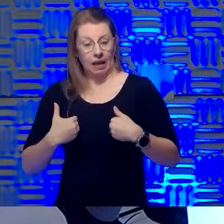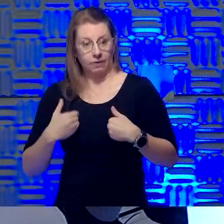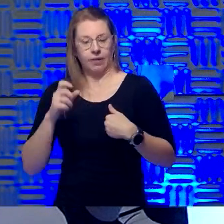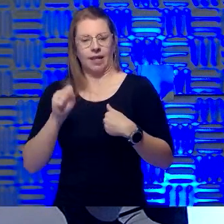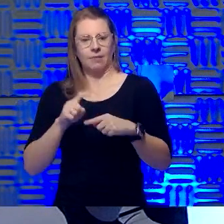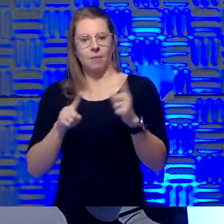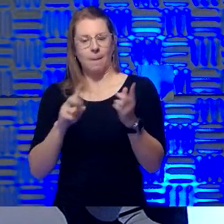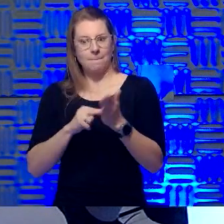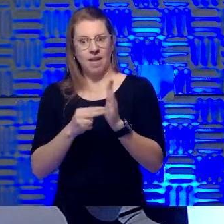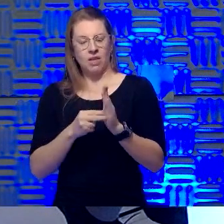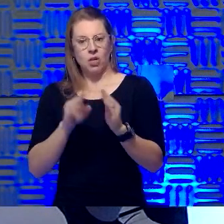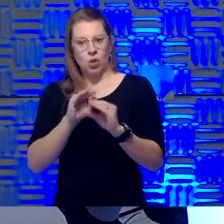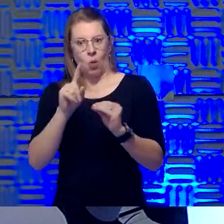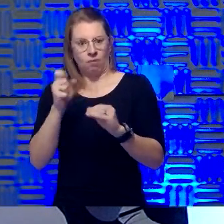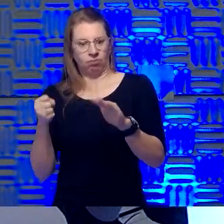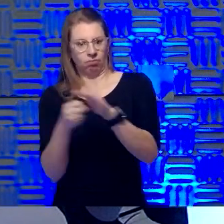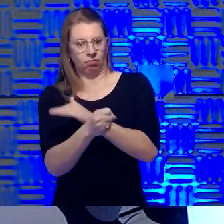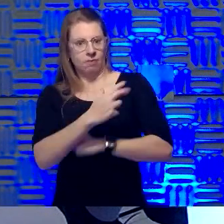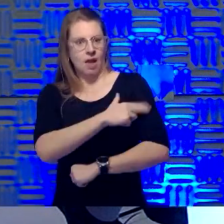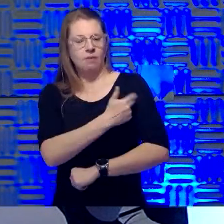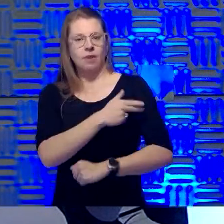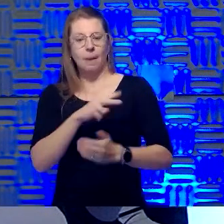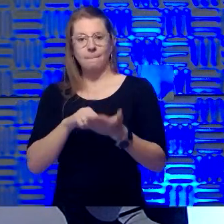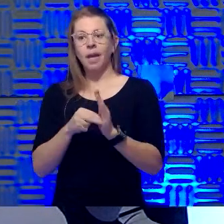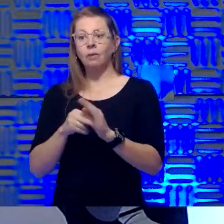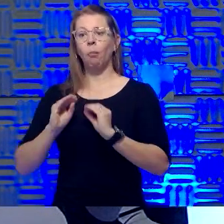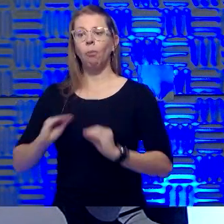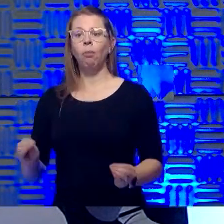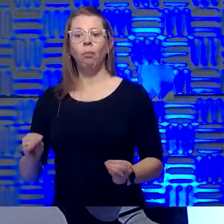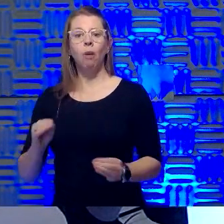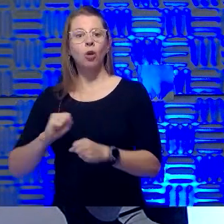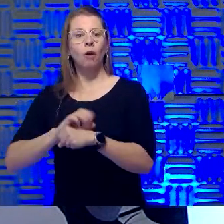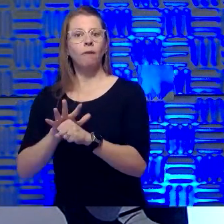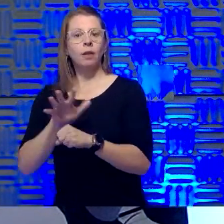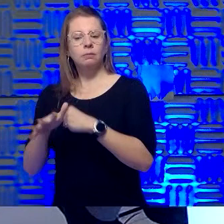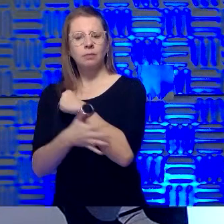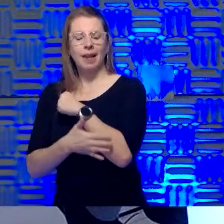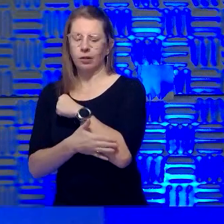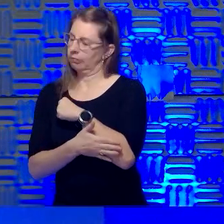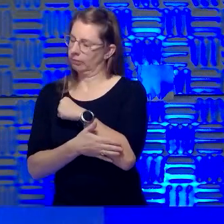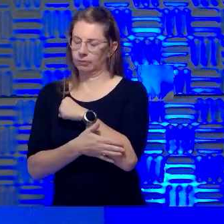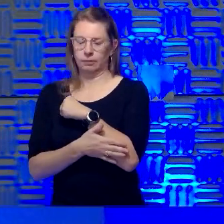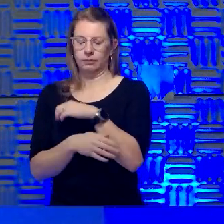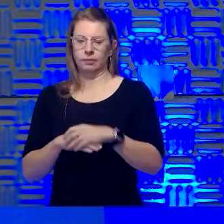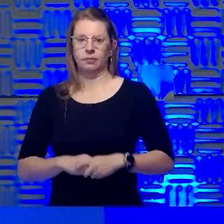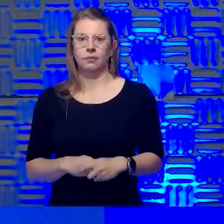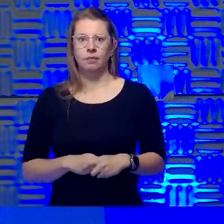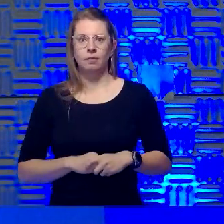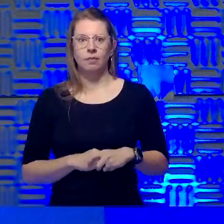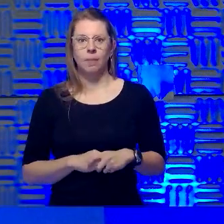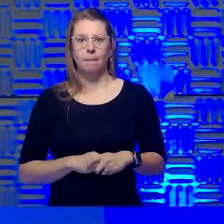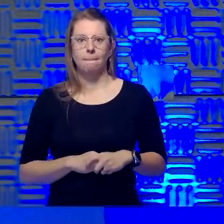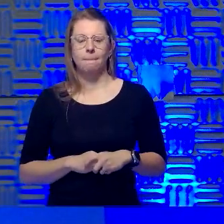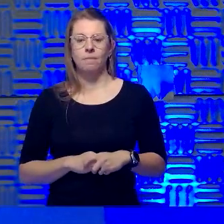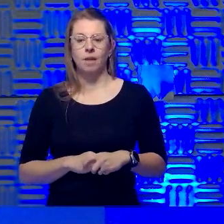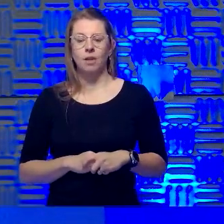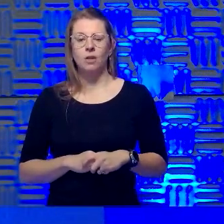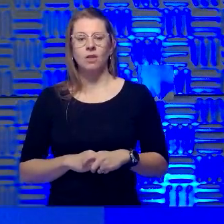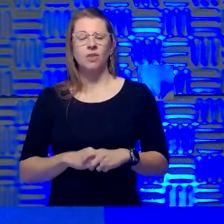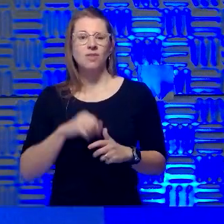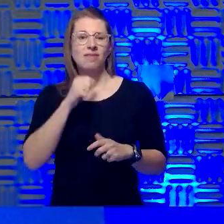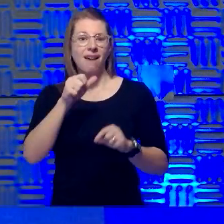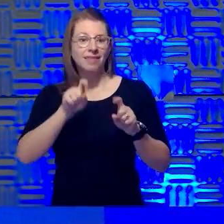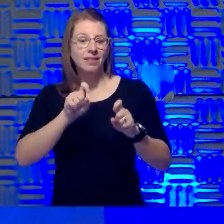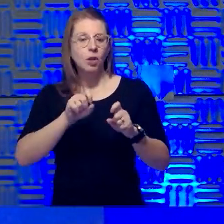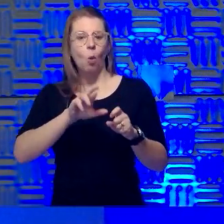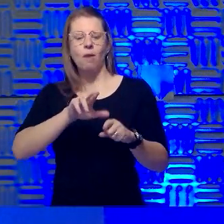been hospitalized does not mean that it's not in the county. That would be false Absolutely. thinking. So it could be just unable to, not testing or just